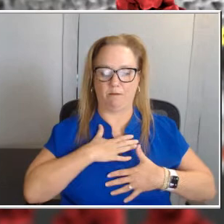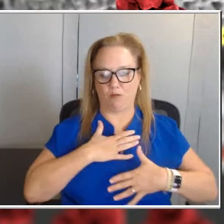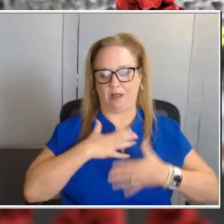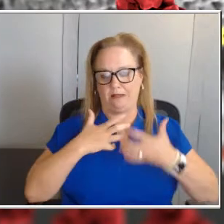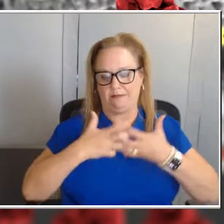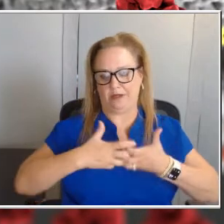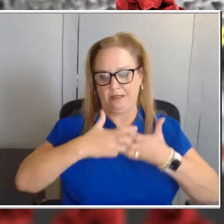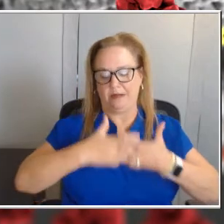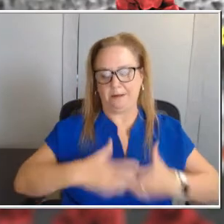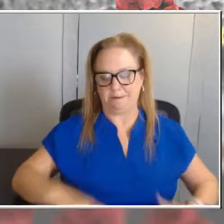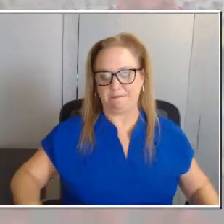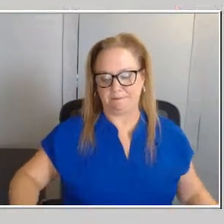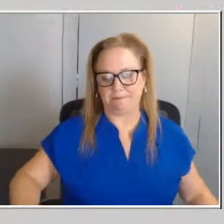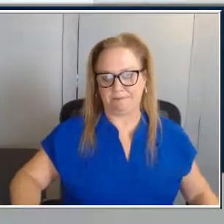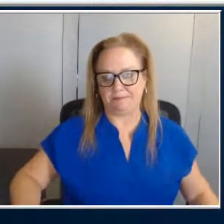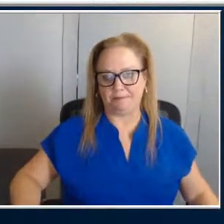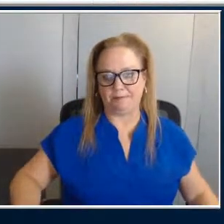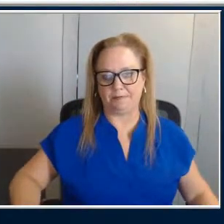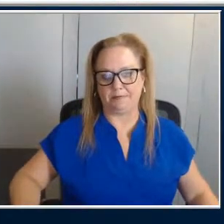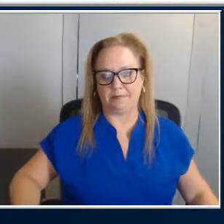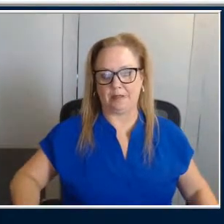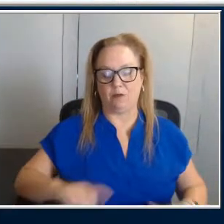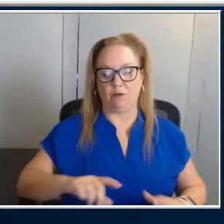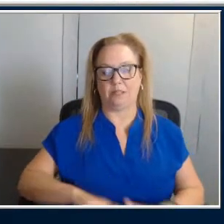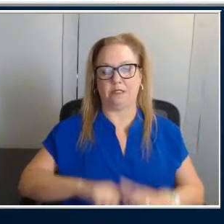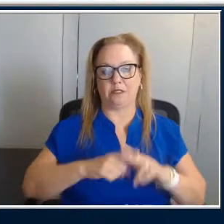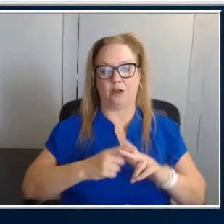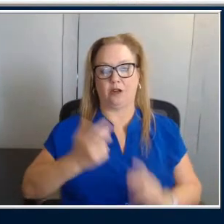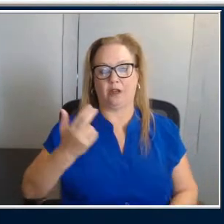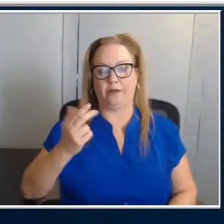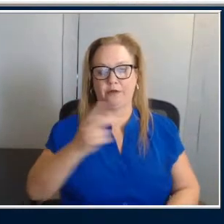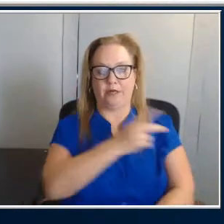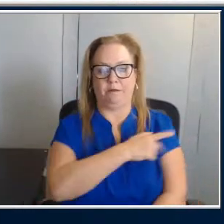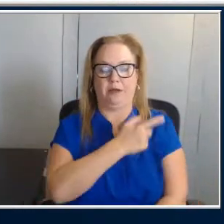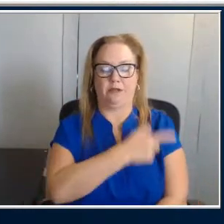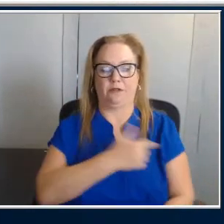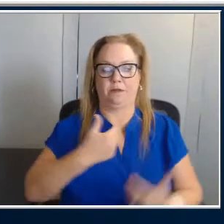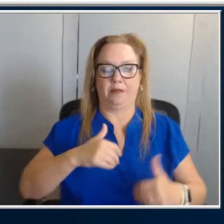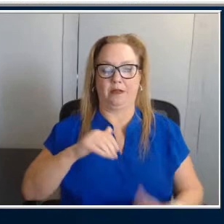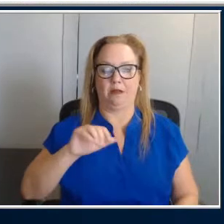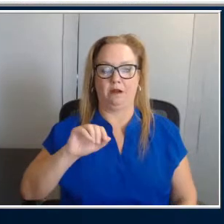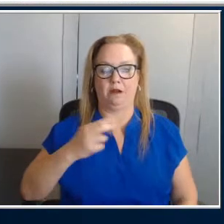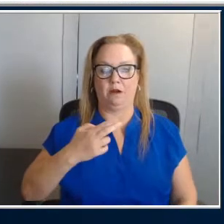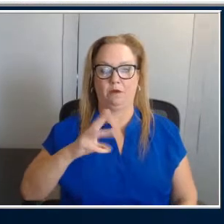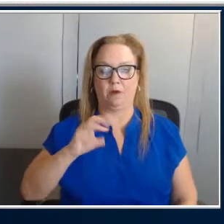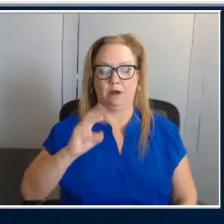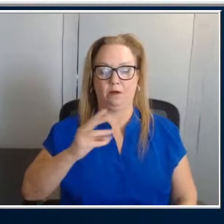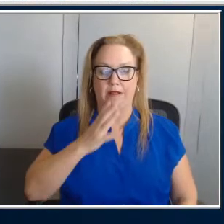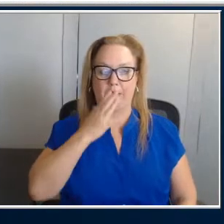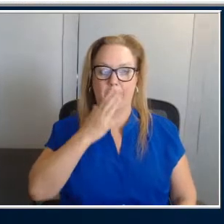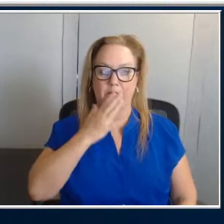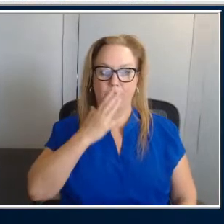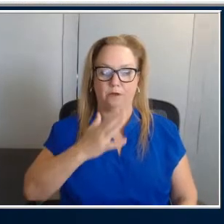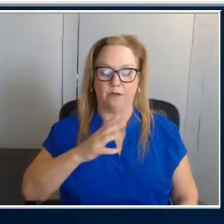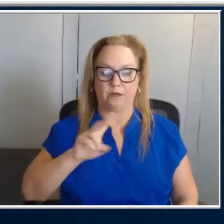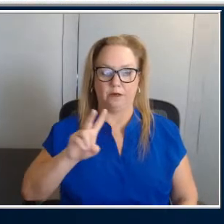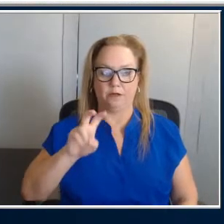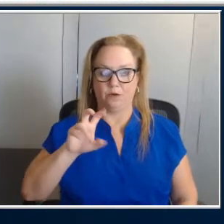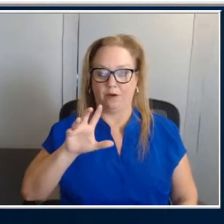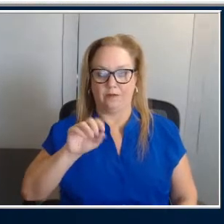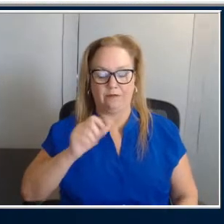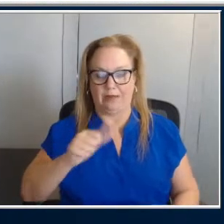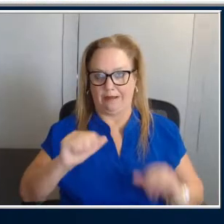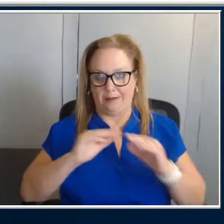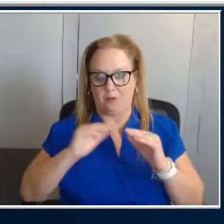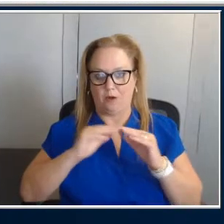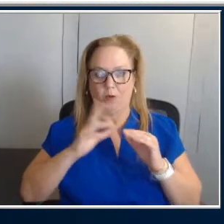ventilator. If you told us at the beginning of the pandemic we had 13 patients, we said, oh my God. But now it's like, oh, that's a pretty good number for us. We're not 250. Yes. We'll see